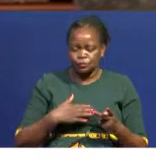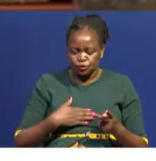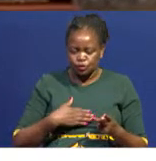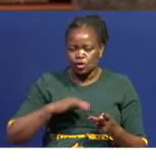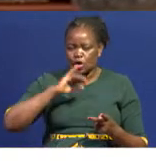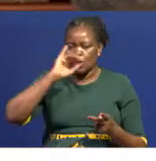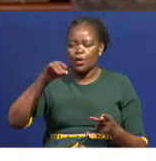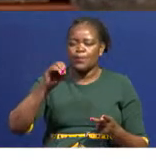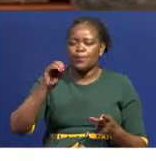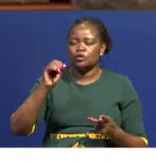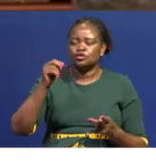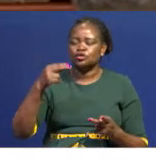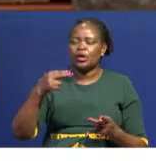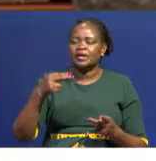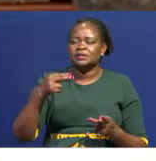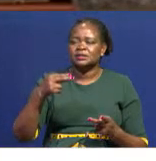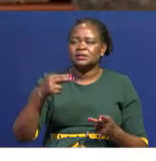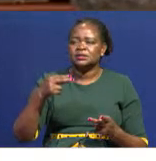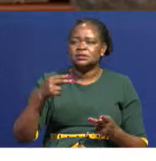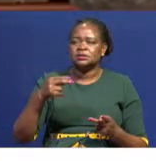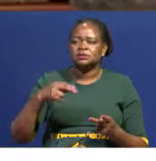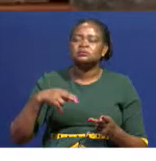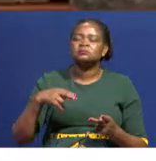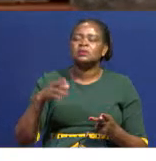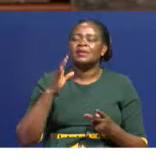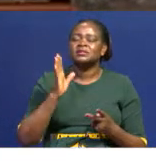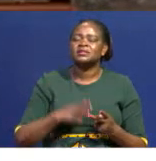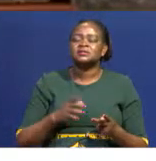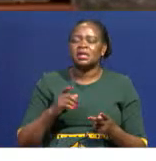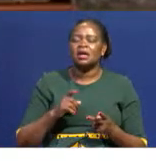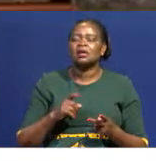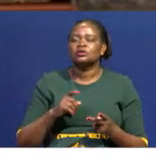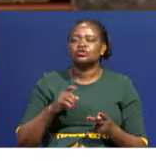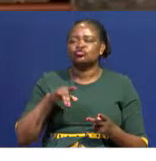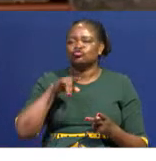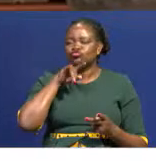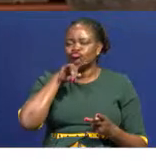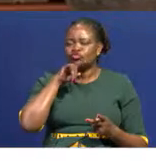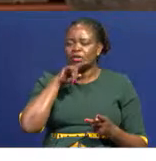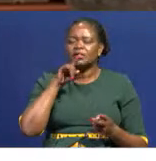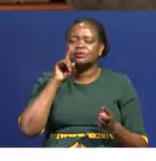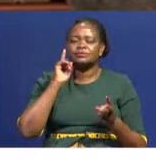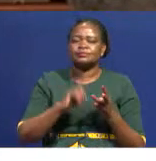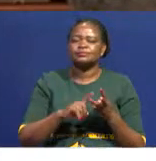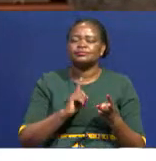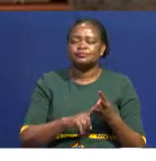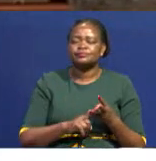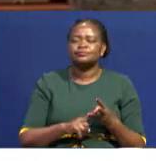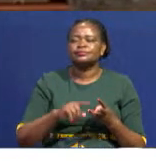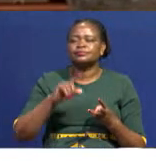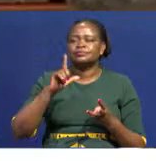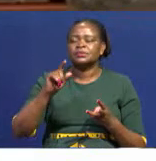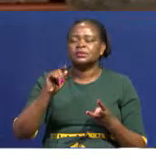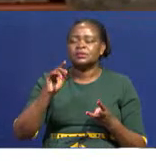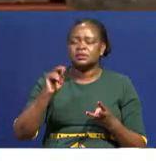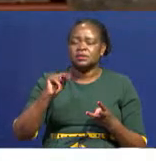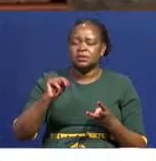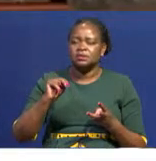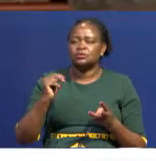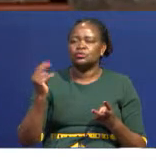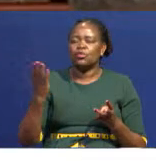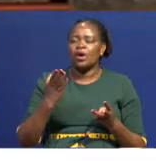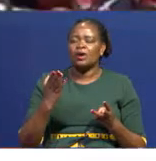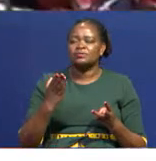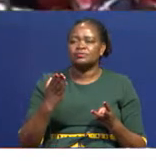Josh Mahangi as High Commissioner, Kampala, Uganda. Honorable Lilian Tomitom as High